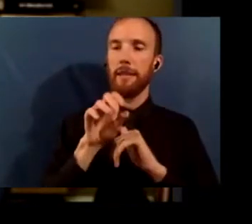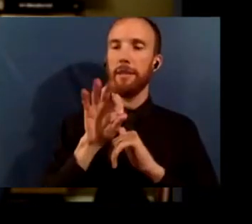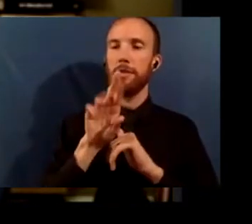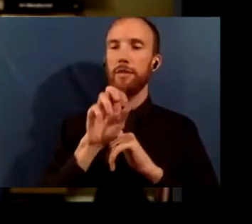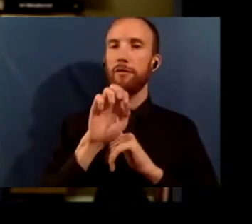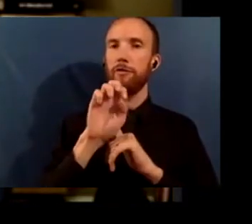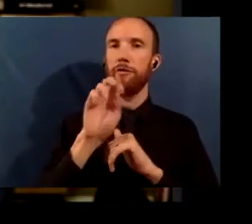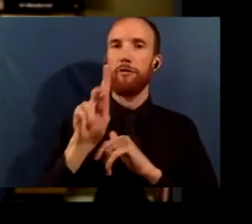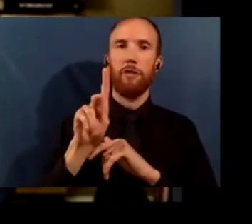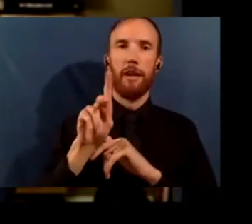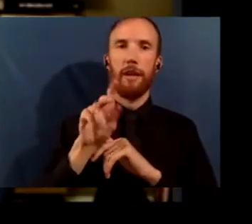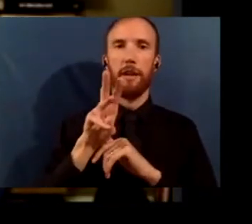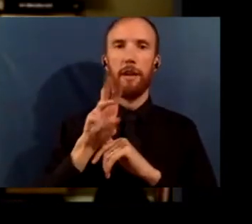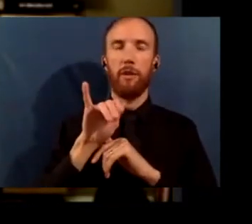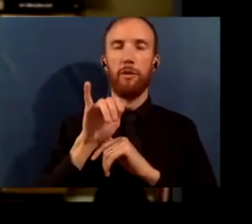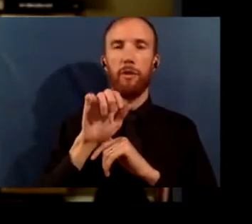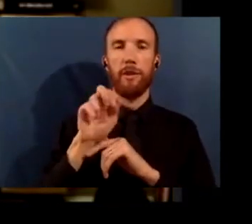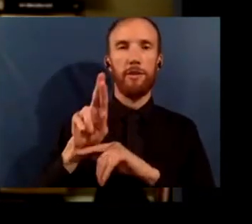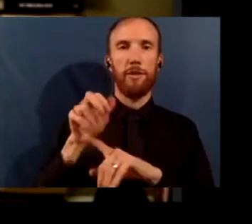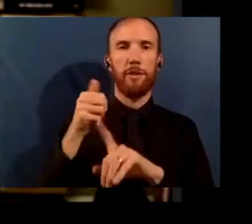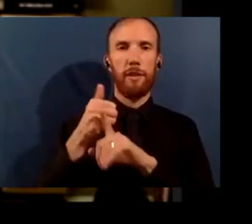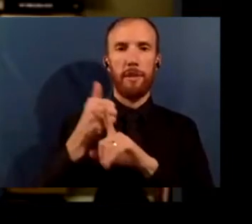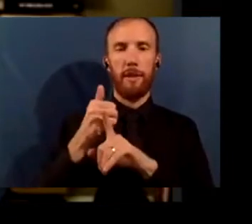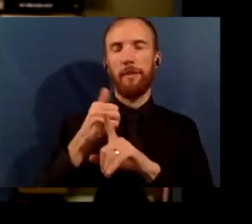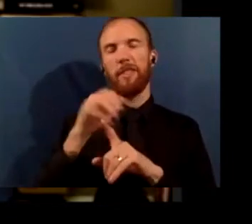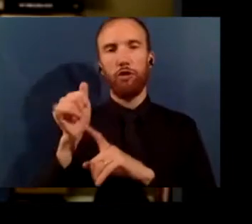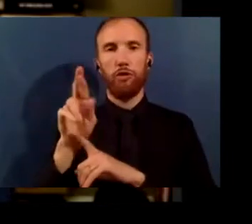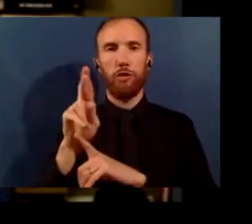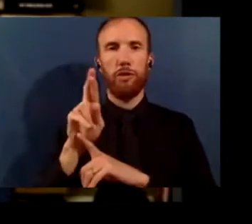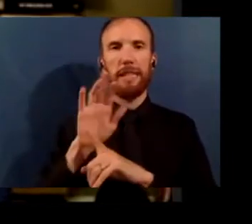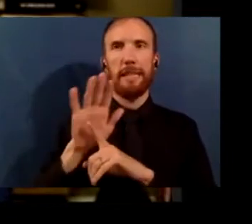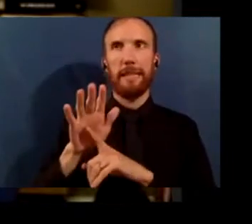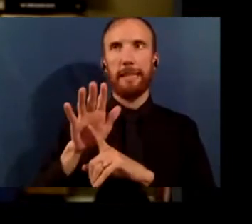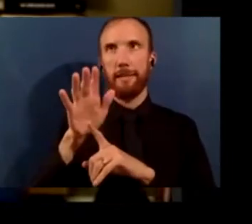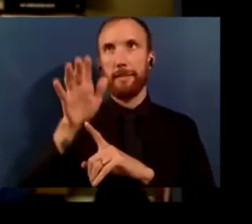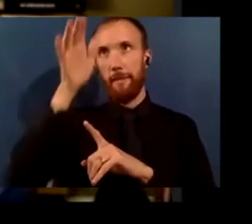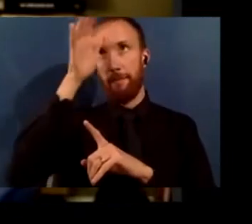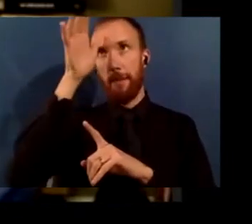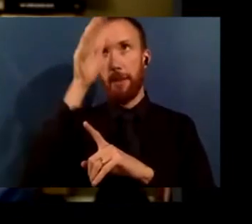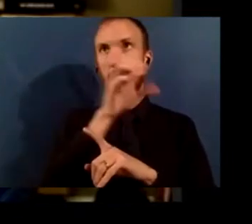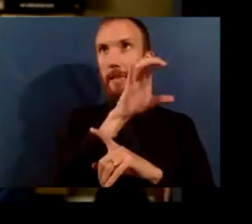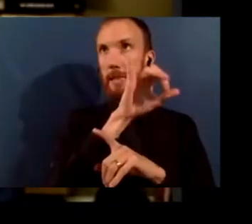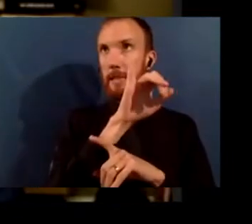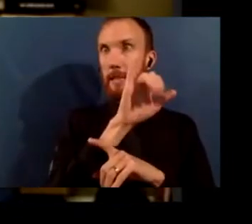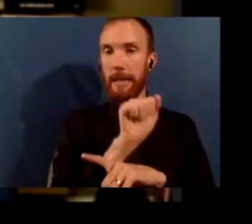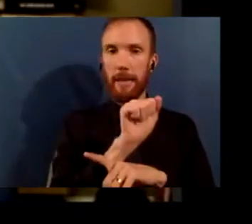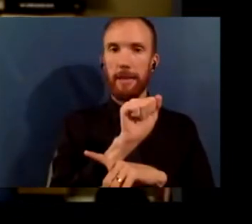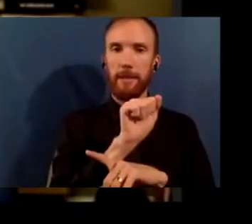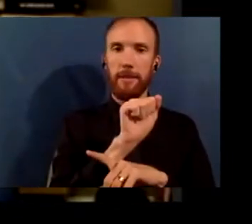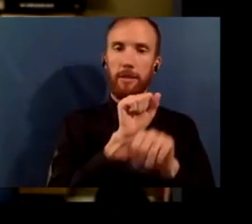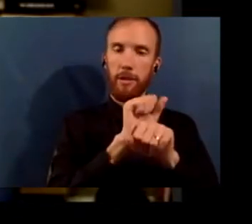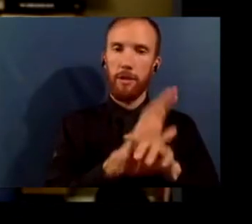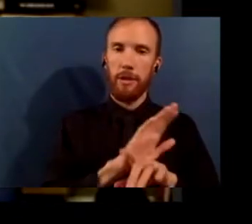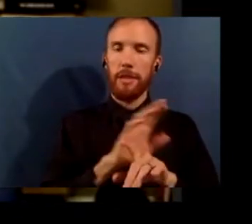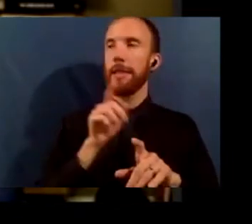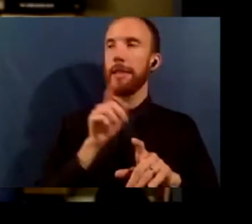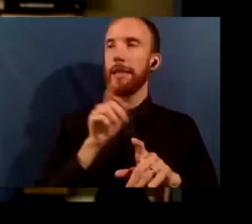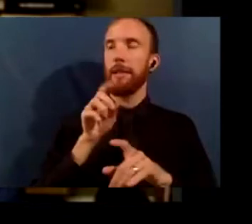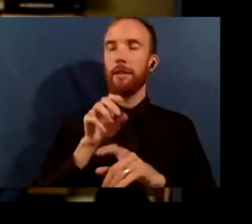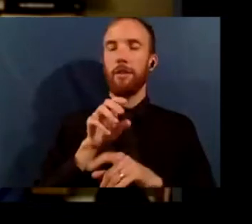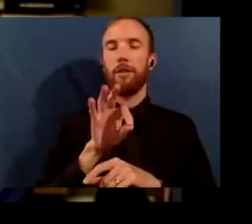Wisner suitcase, Jr. Frank Wisner Jr.'s father was a CIA agent. Frank Wisner Jr. arrives in